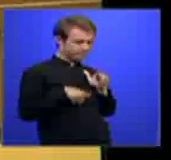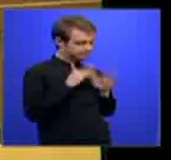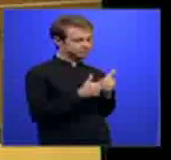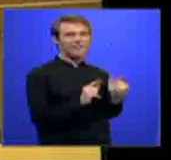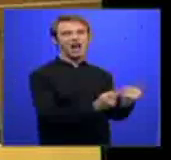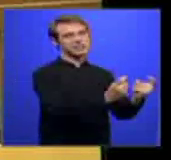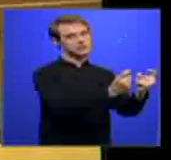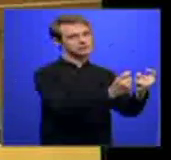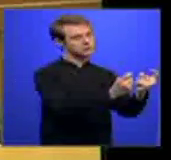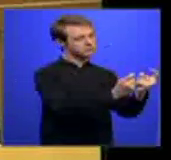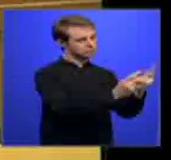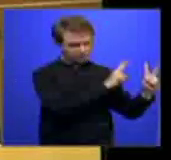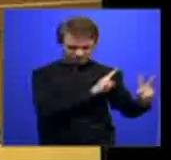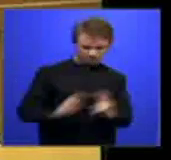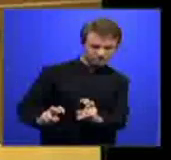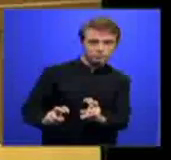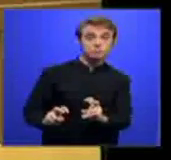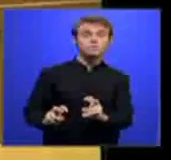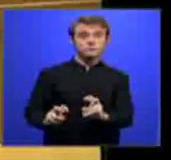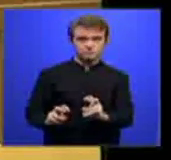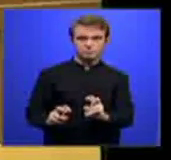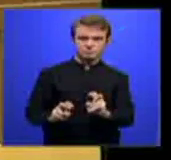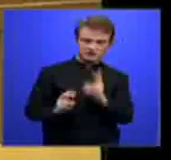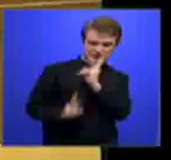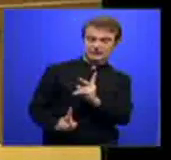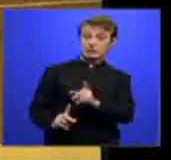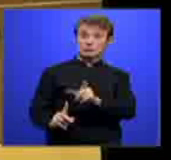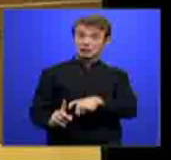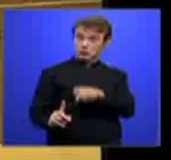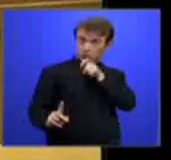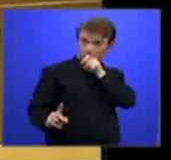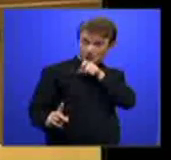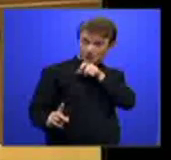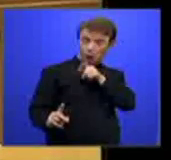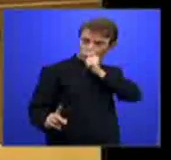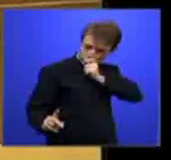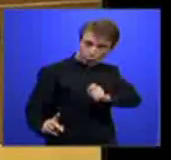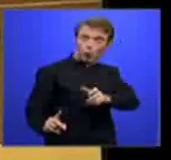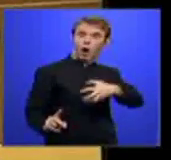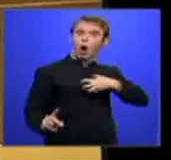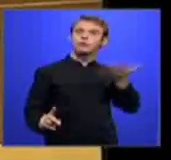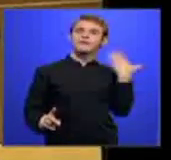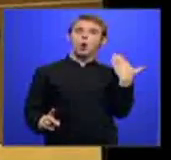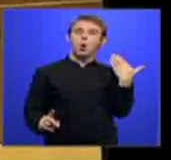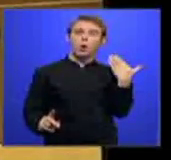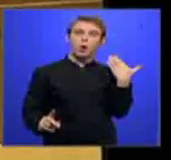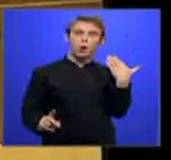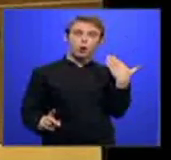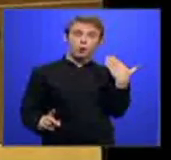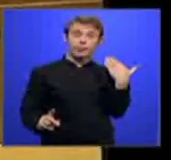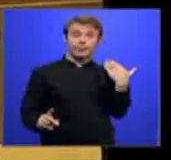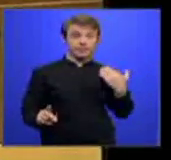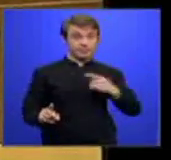In this regard, government will now pursue the just and equitable